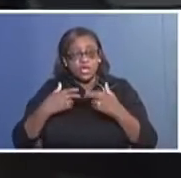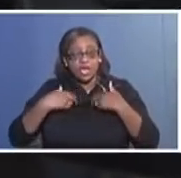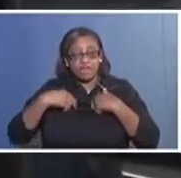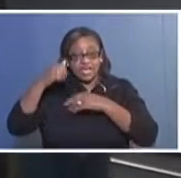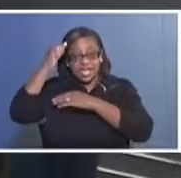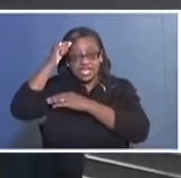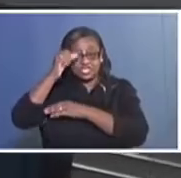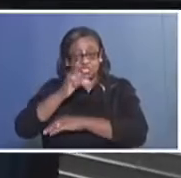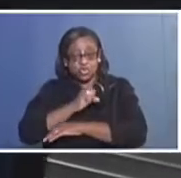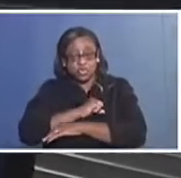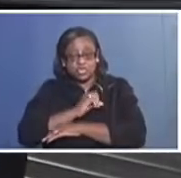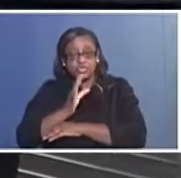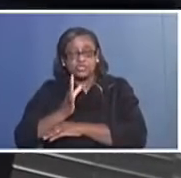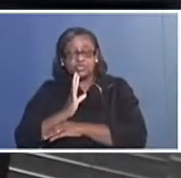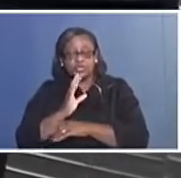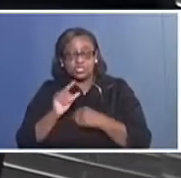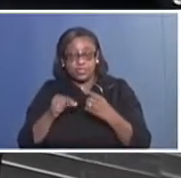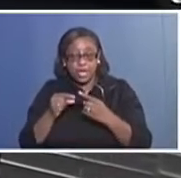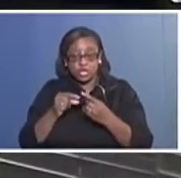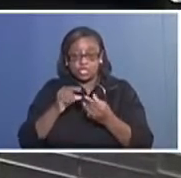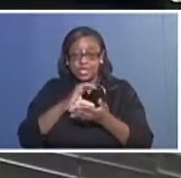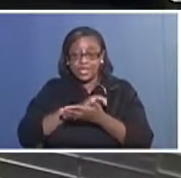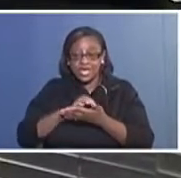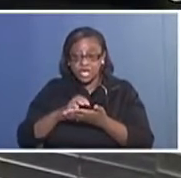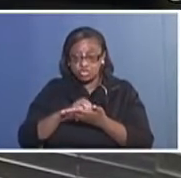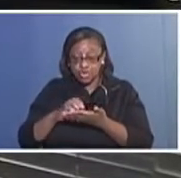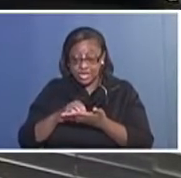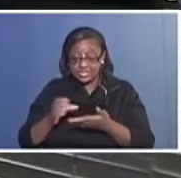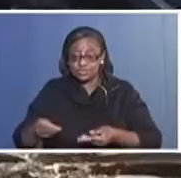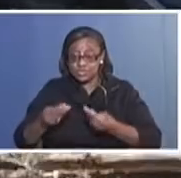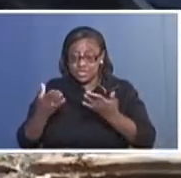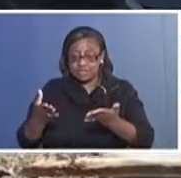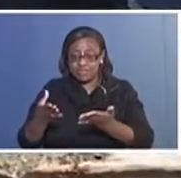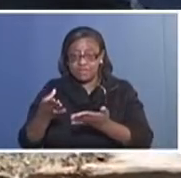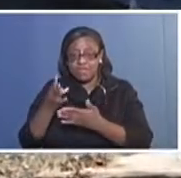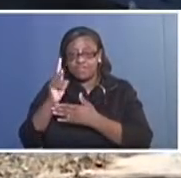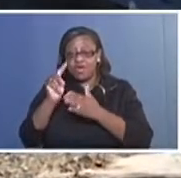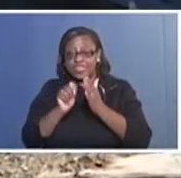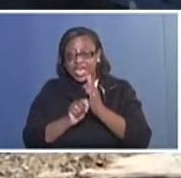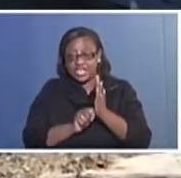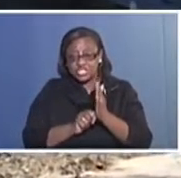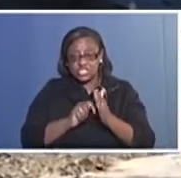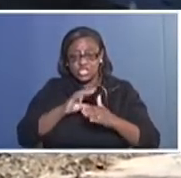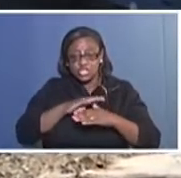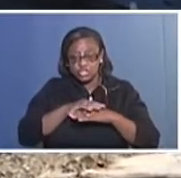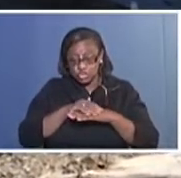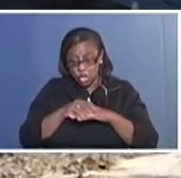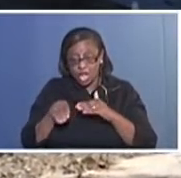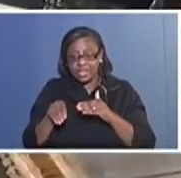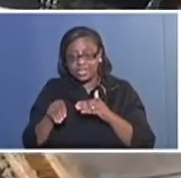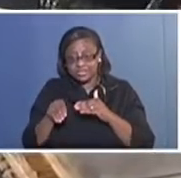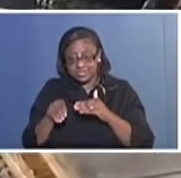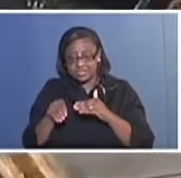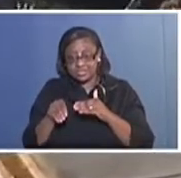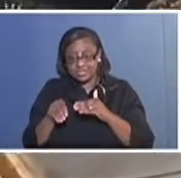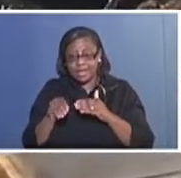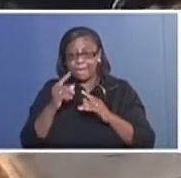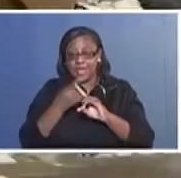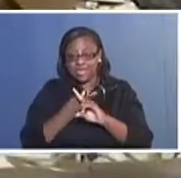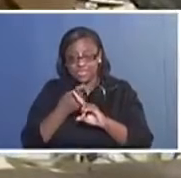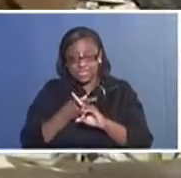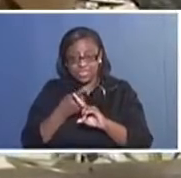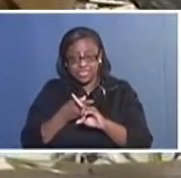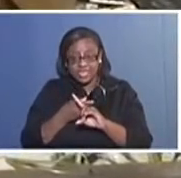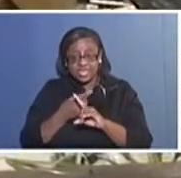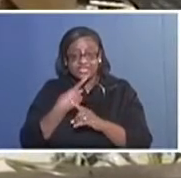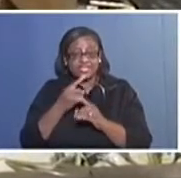says contracts were issued around $400,000 a month to maintain the dump sites on the two islands, but much